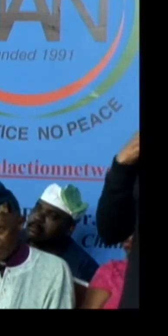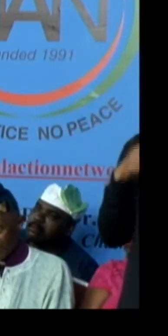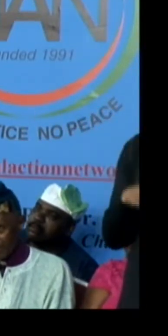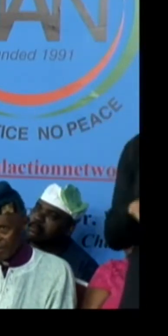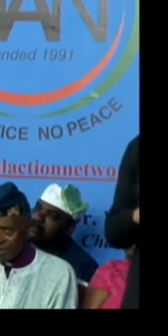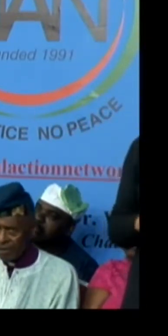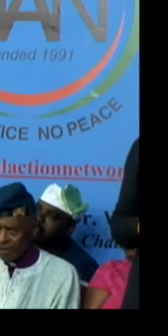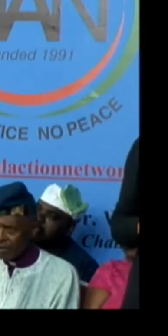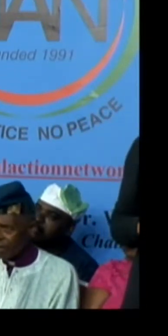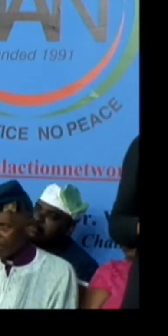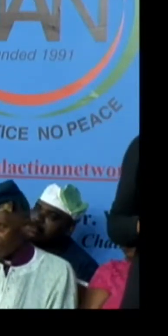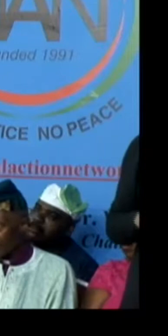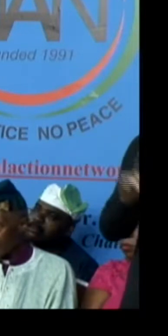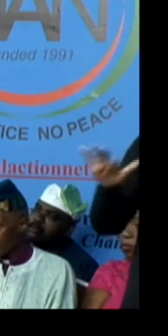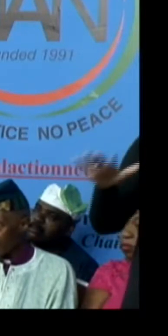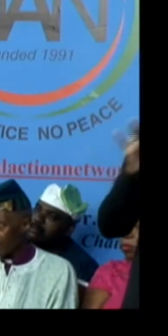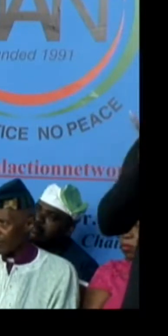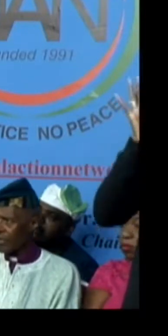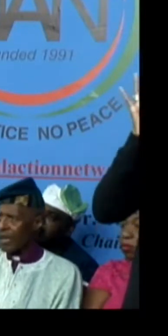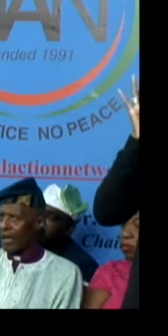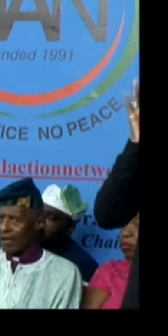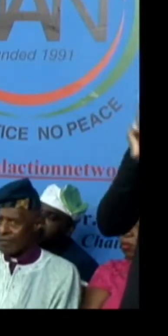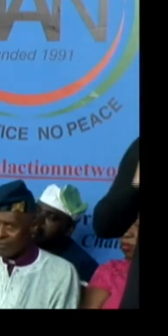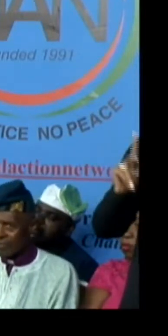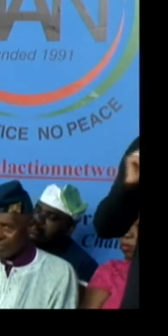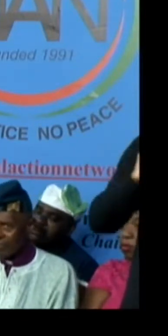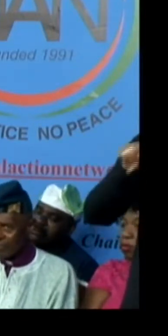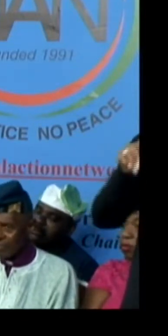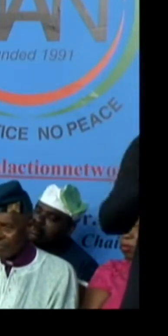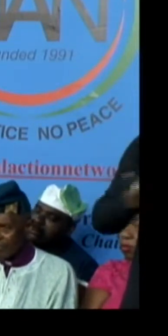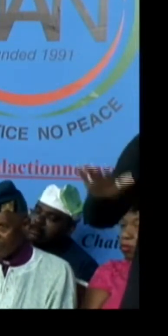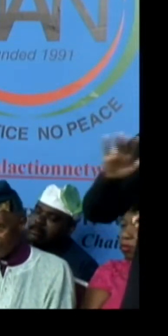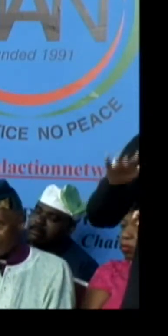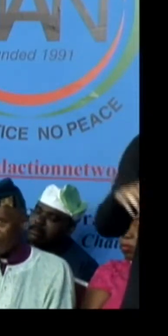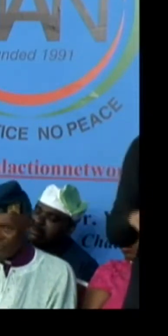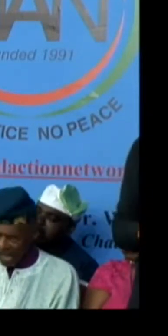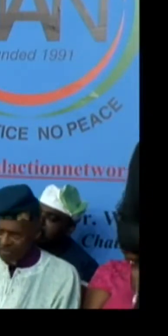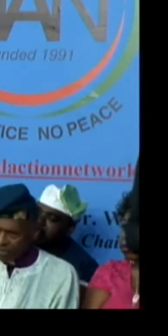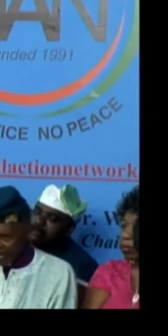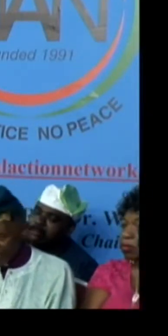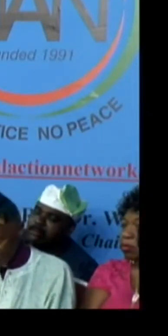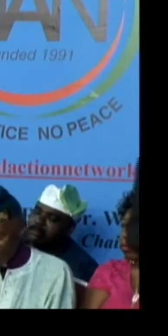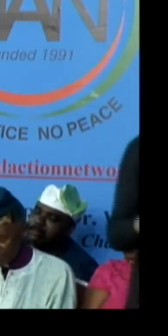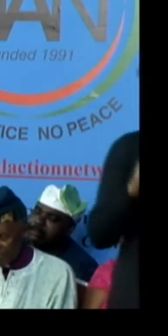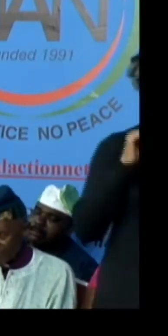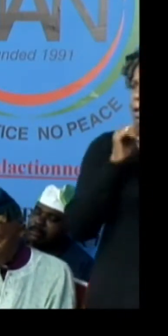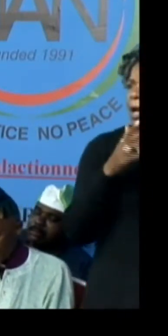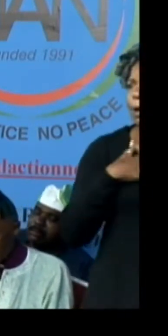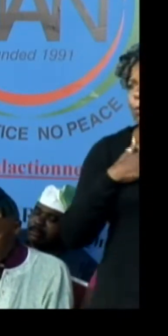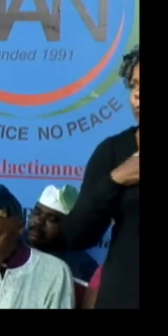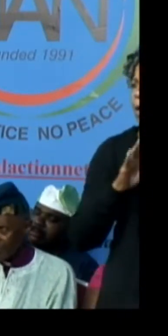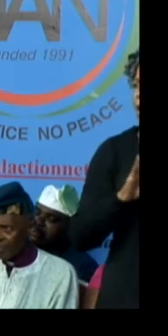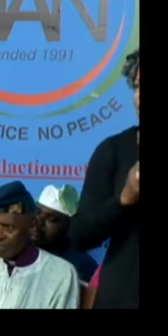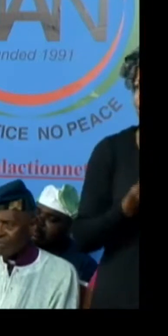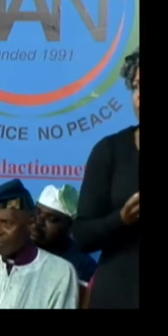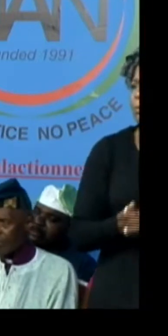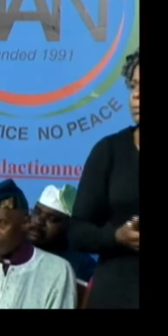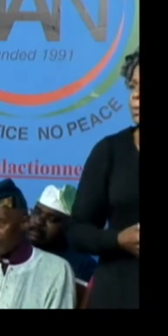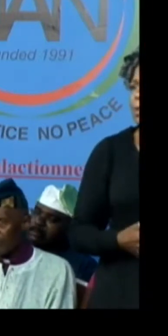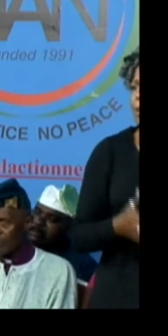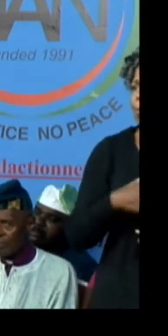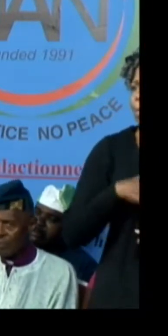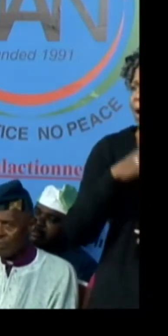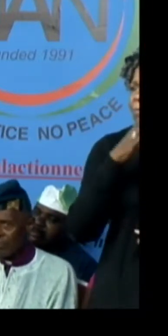and fraternities, how do you think I feel? How do you think we feel? When our parents and